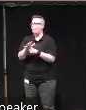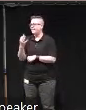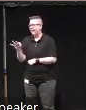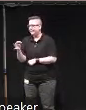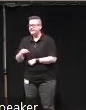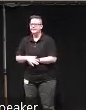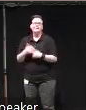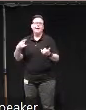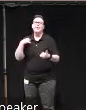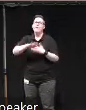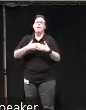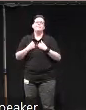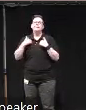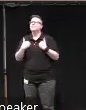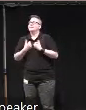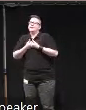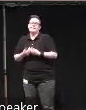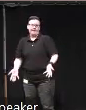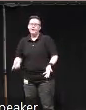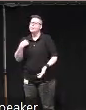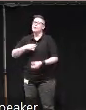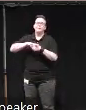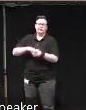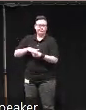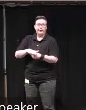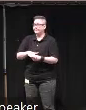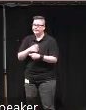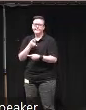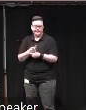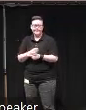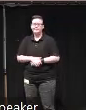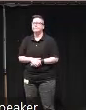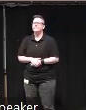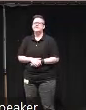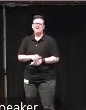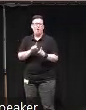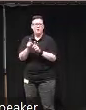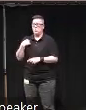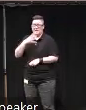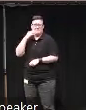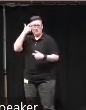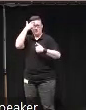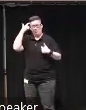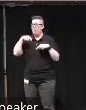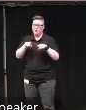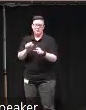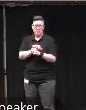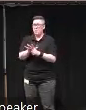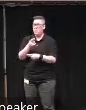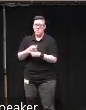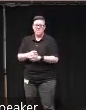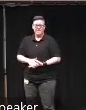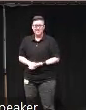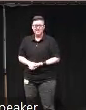and there is a fatigue and stress that we have experienced, and trauma that we have experienced as well. And